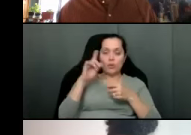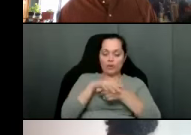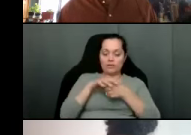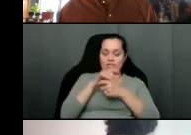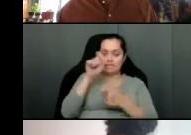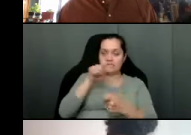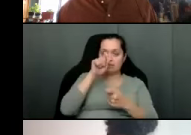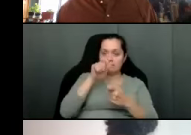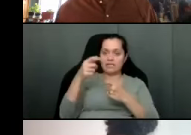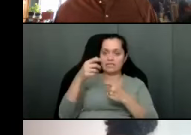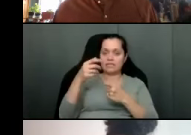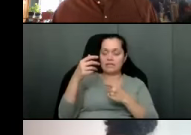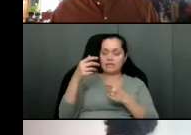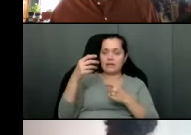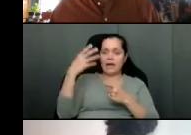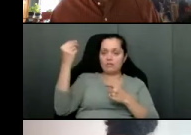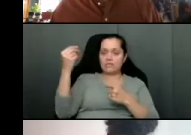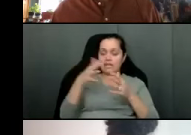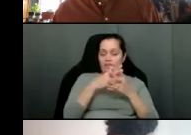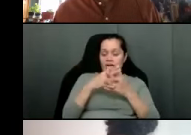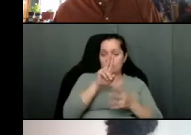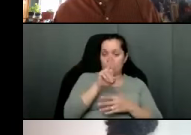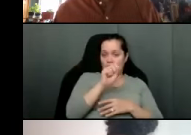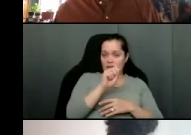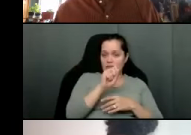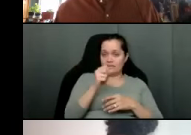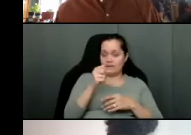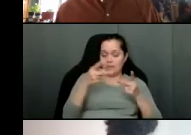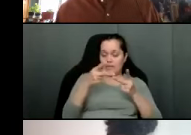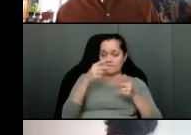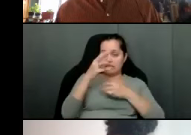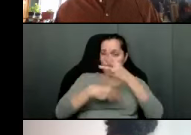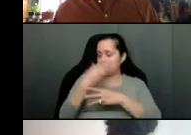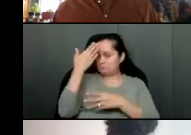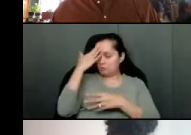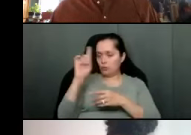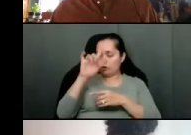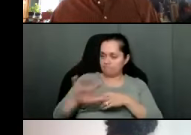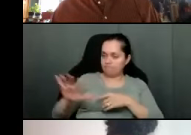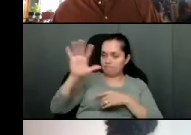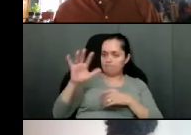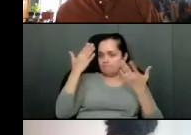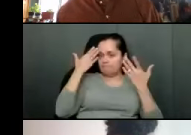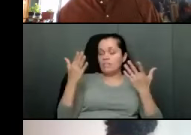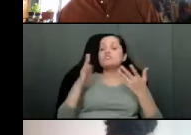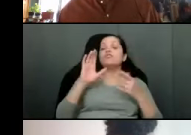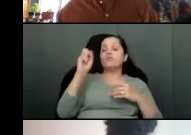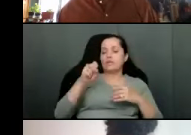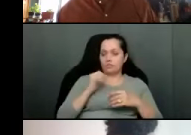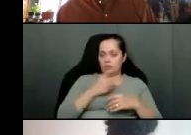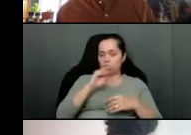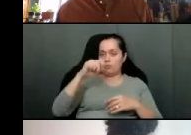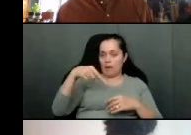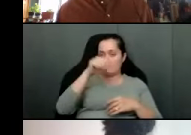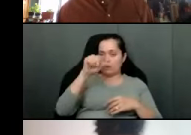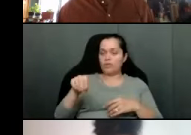especially outside of America, where places are. So yes, we're going to do map quizzes to see that you